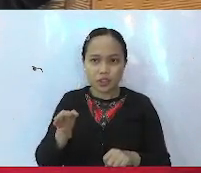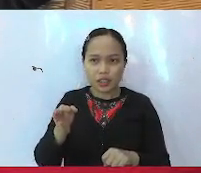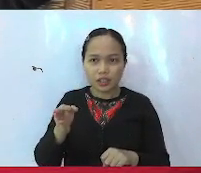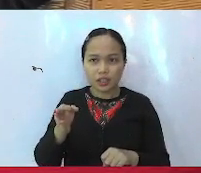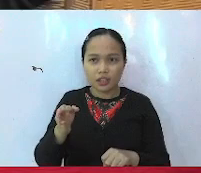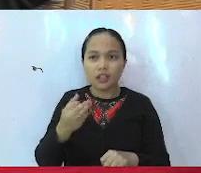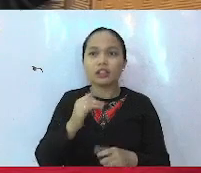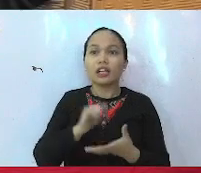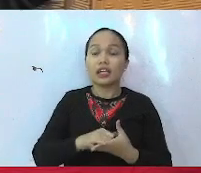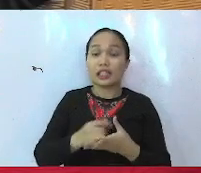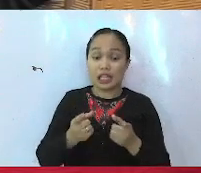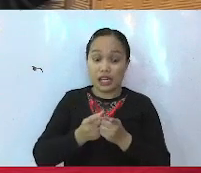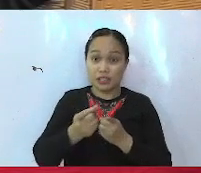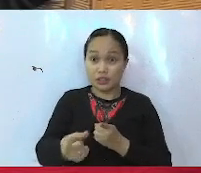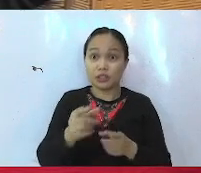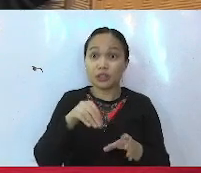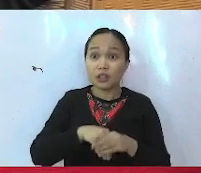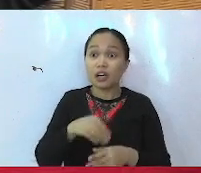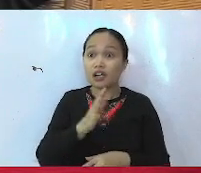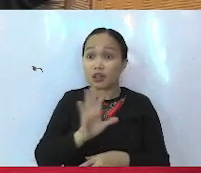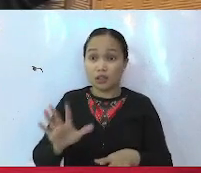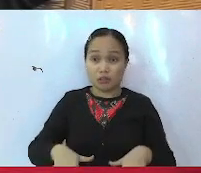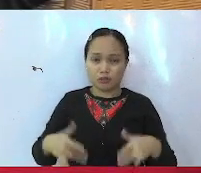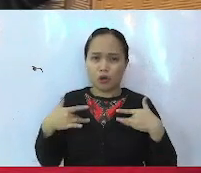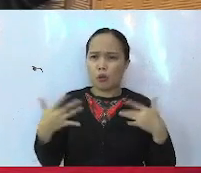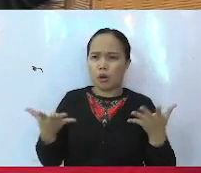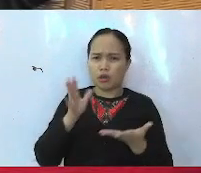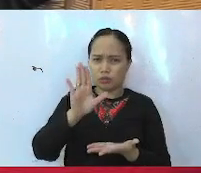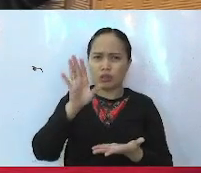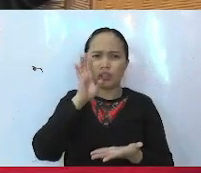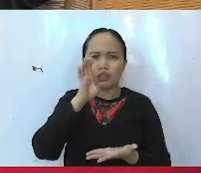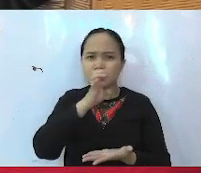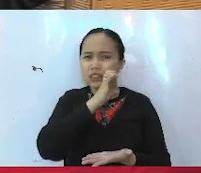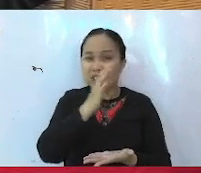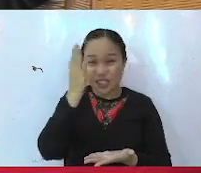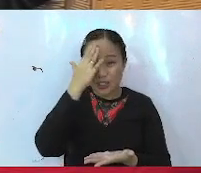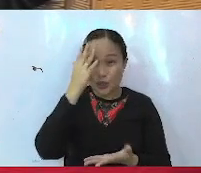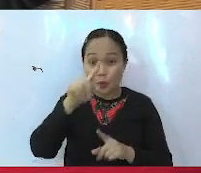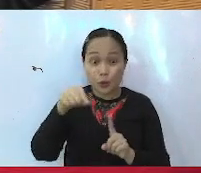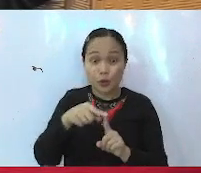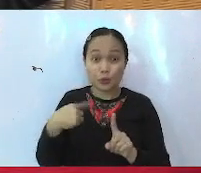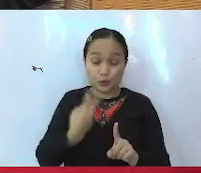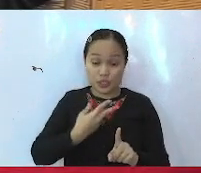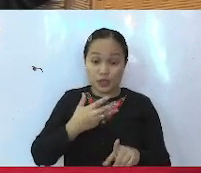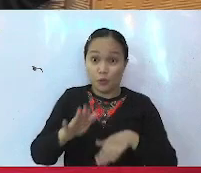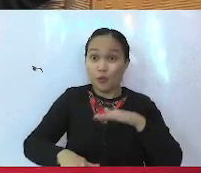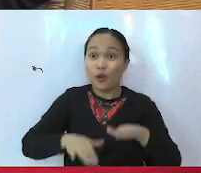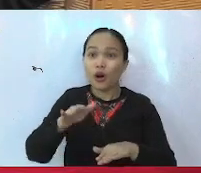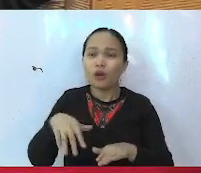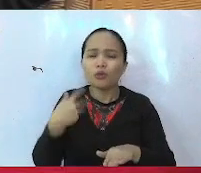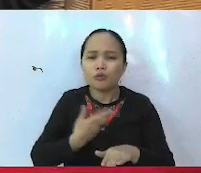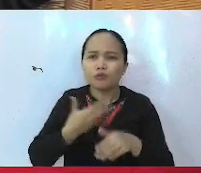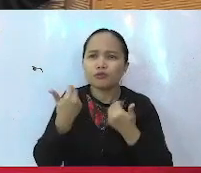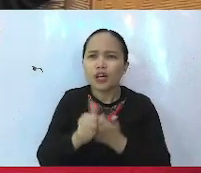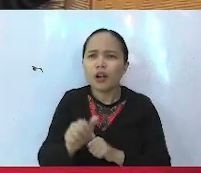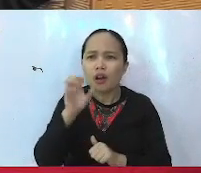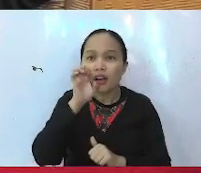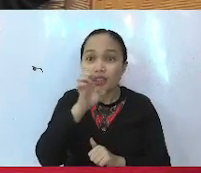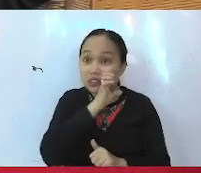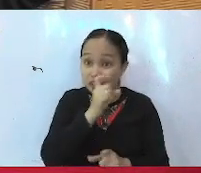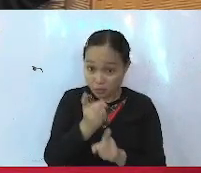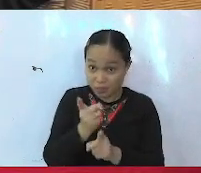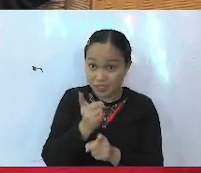The direction you go in life is where your eyes are. You understand when we walk, we follow our eyes. You